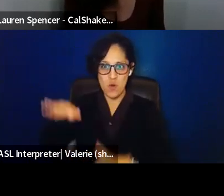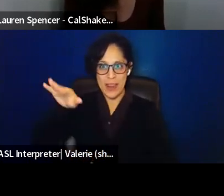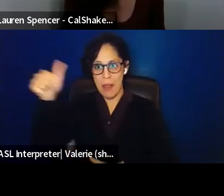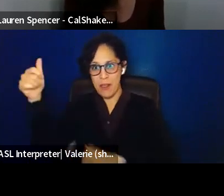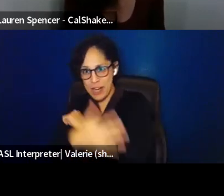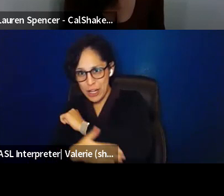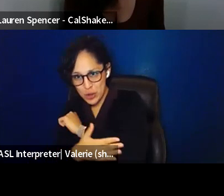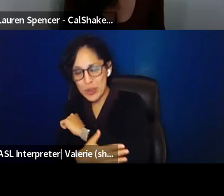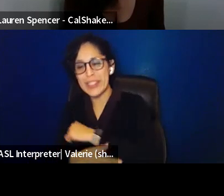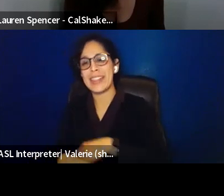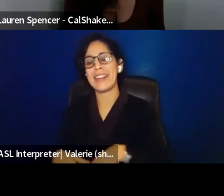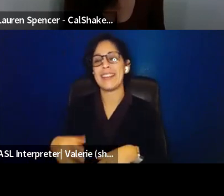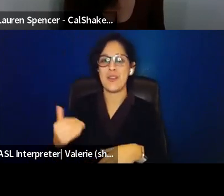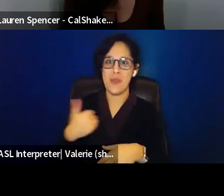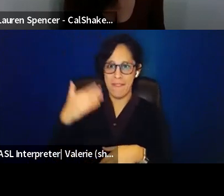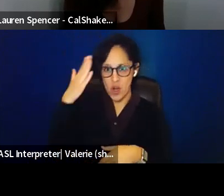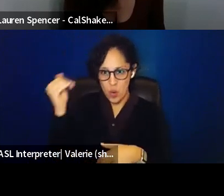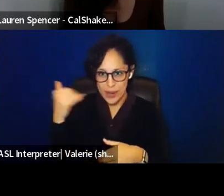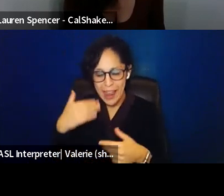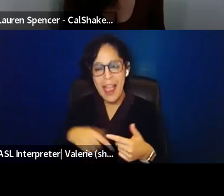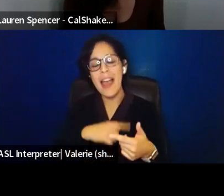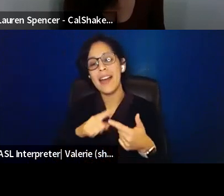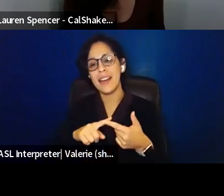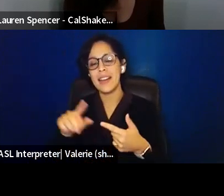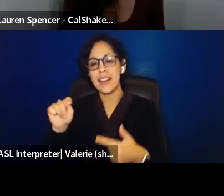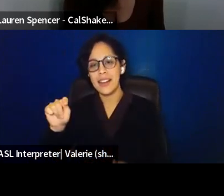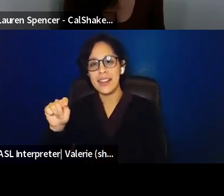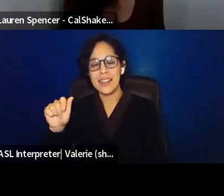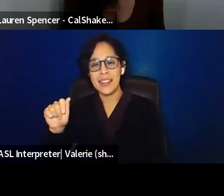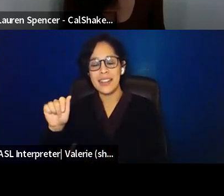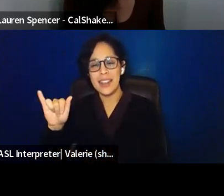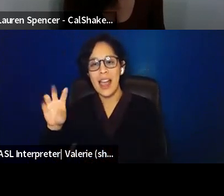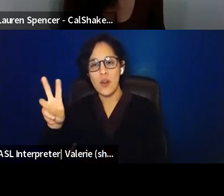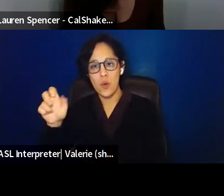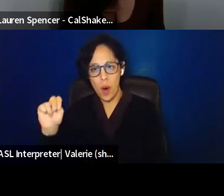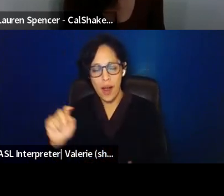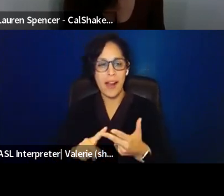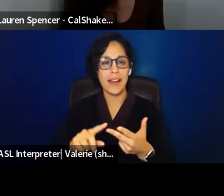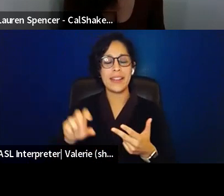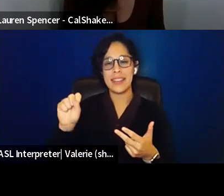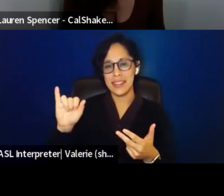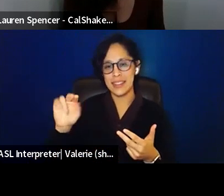Korea, Taiwan, or Singapore. Oh my God. Korea, Singapore, Turkey.